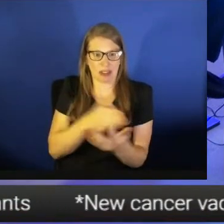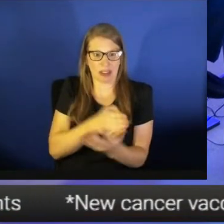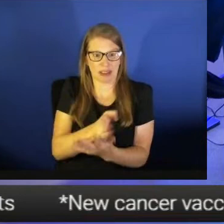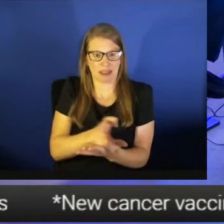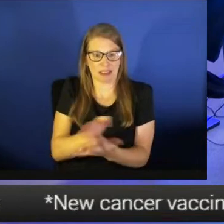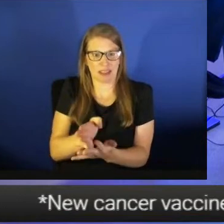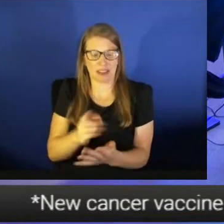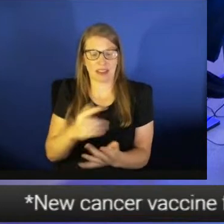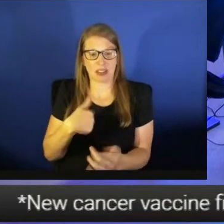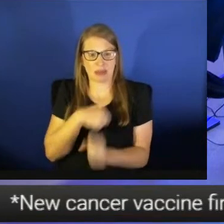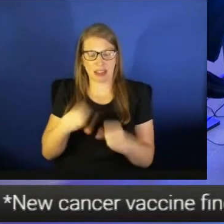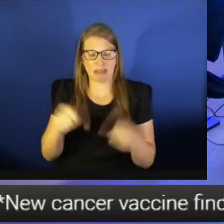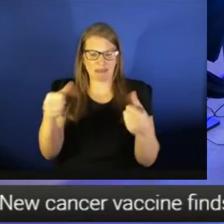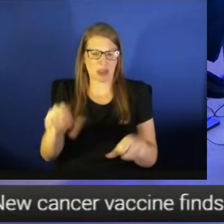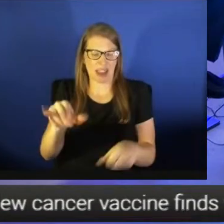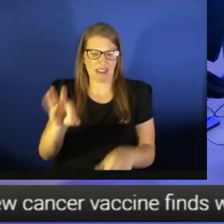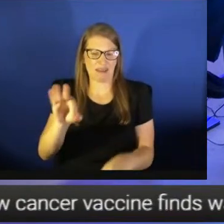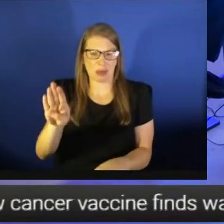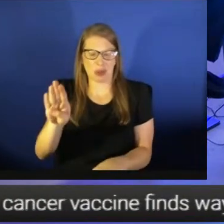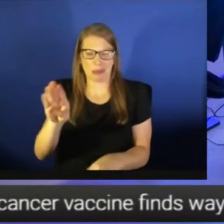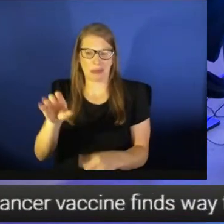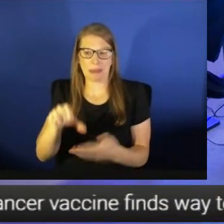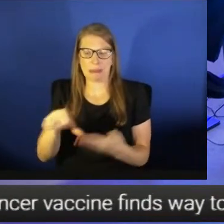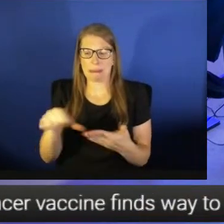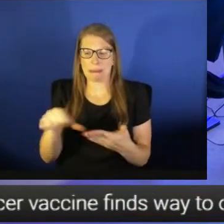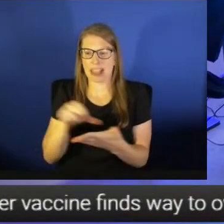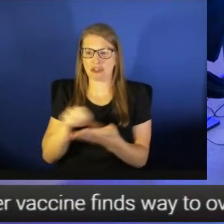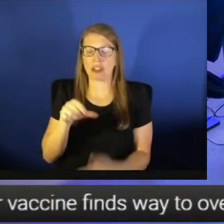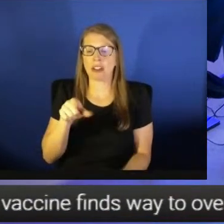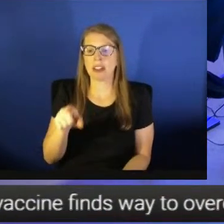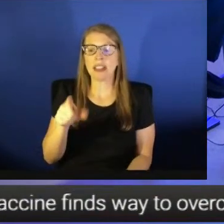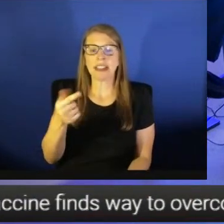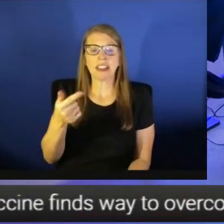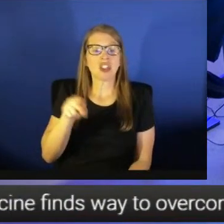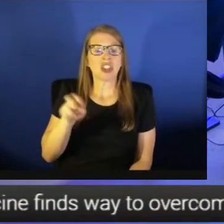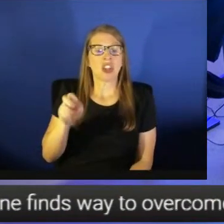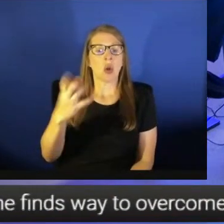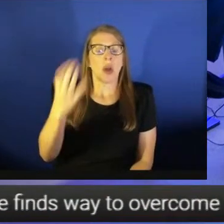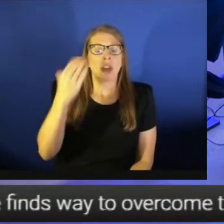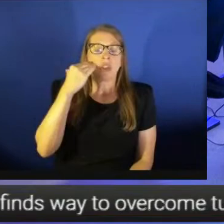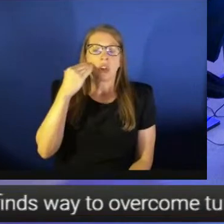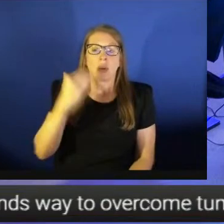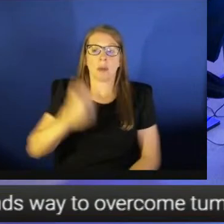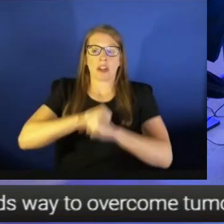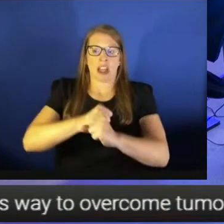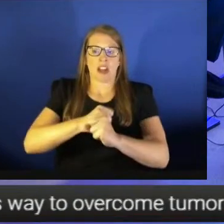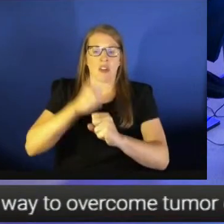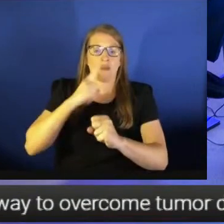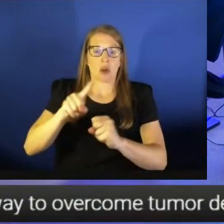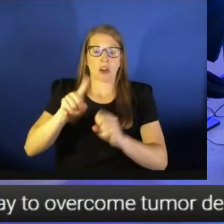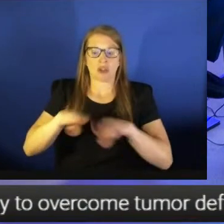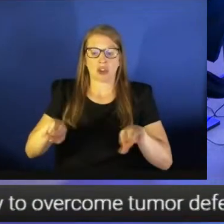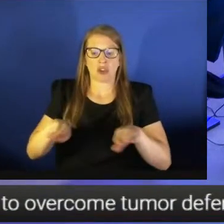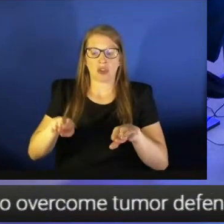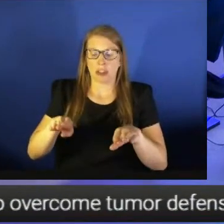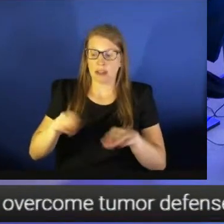absolutely. Jean wants to know, what is the percentage of protection from infection for these children's vaccines, and how long until it starts to